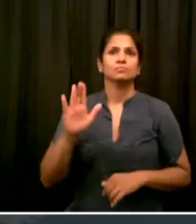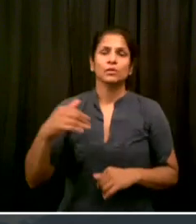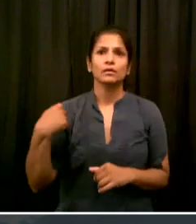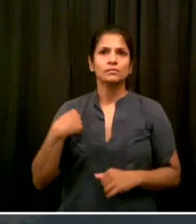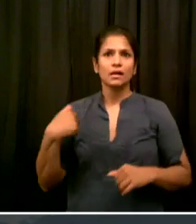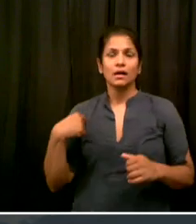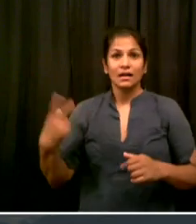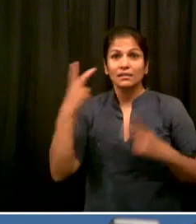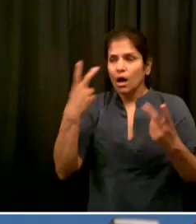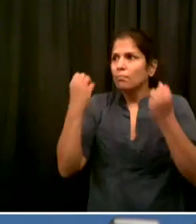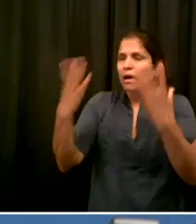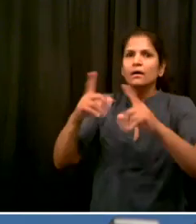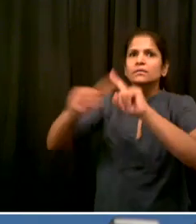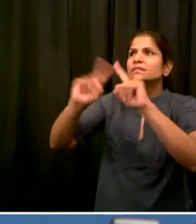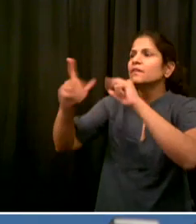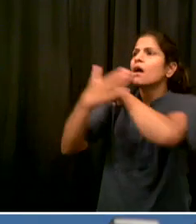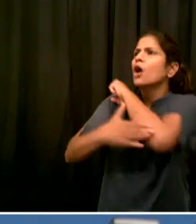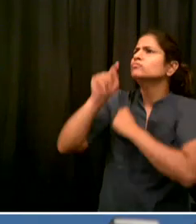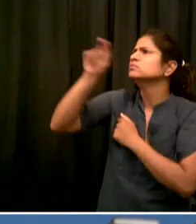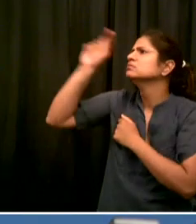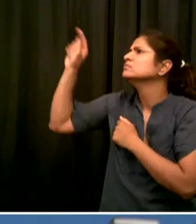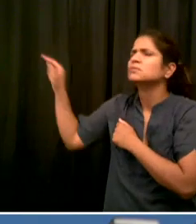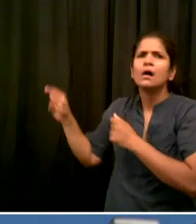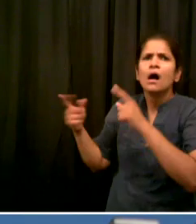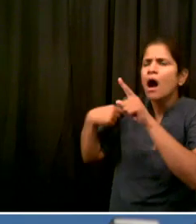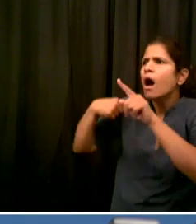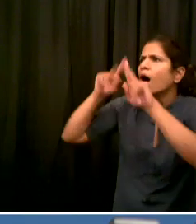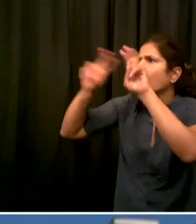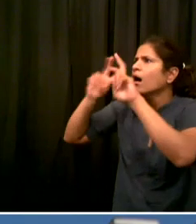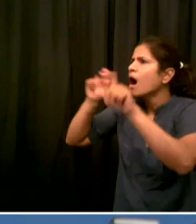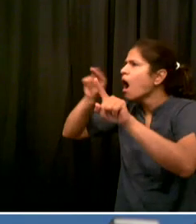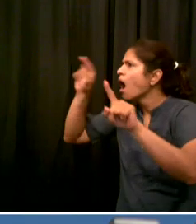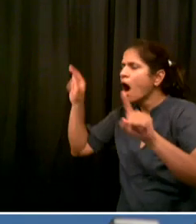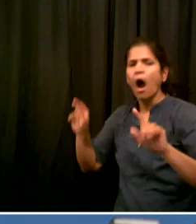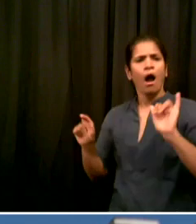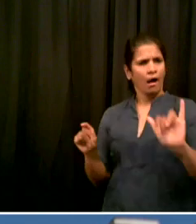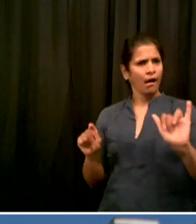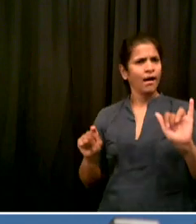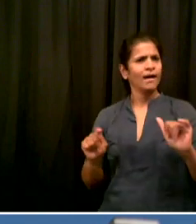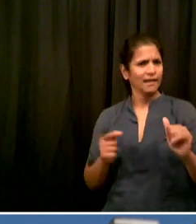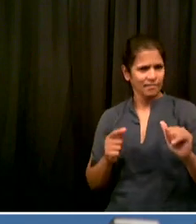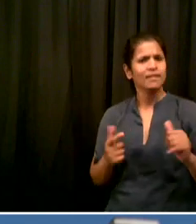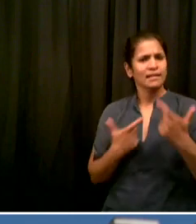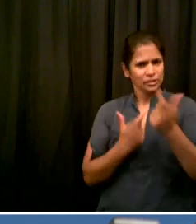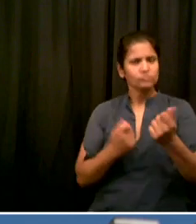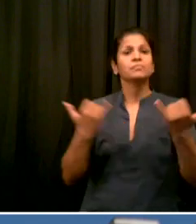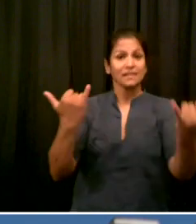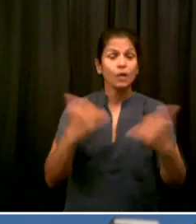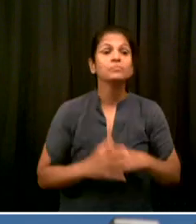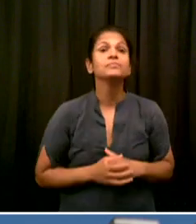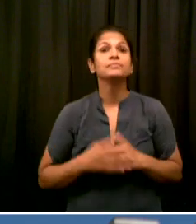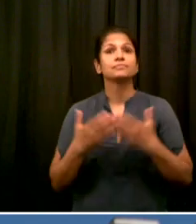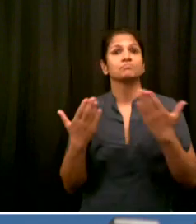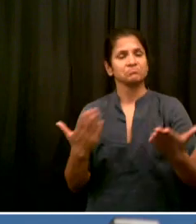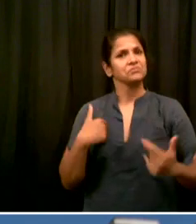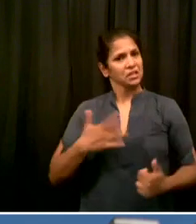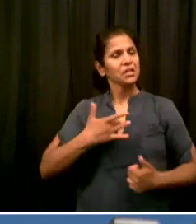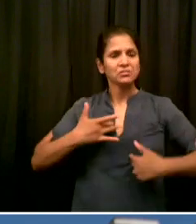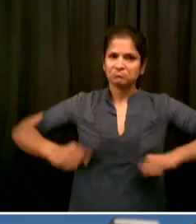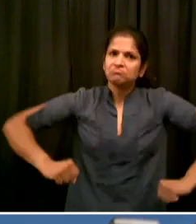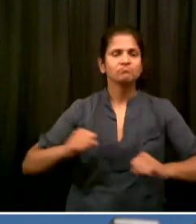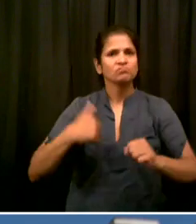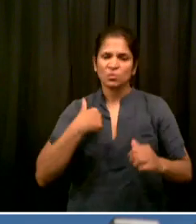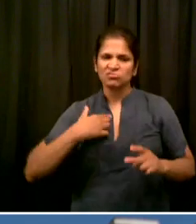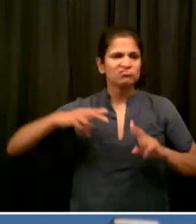place that's combining these elements as strongly as we are. And that's why we believe we have one of the best standards